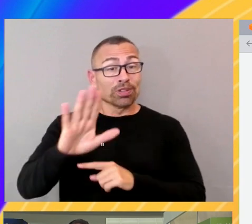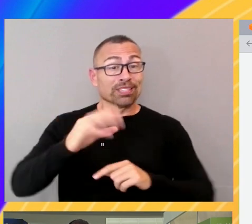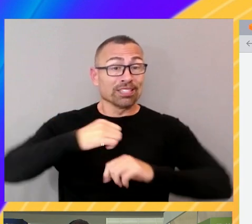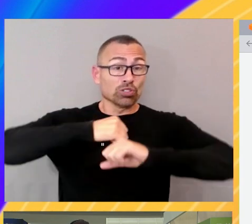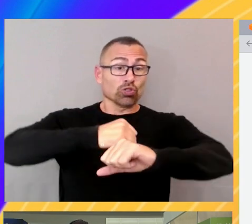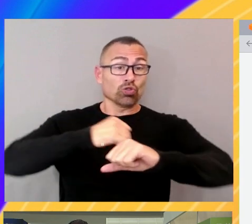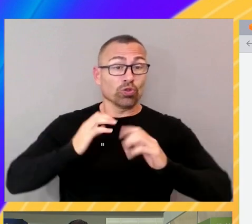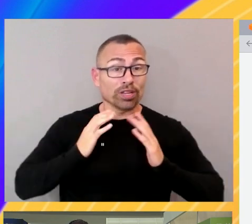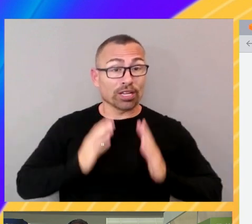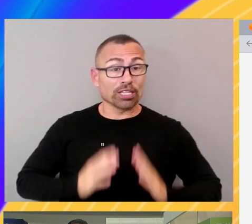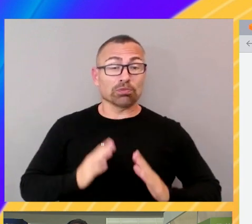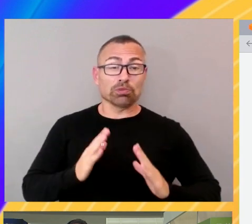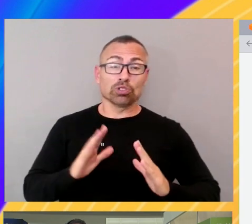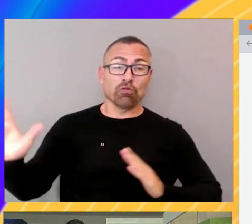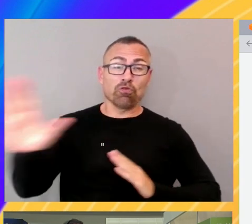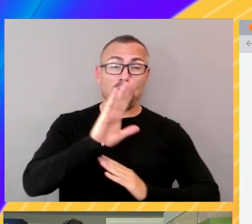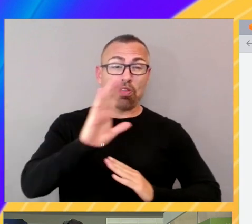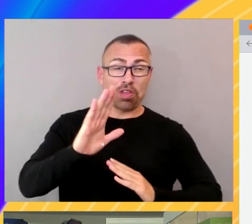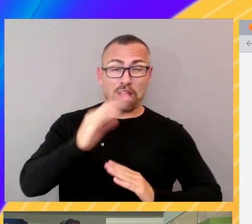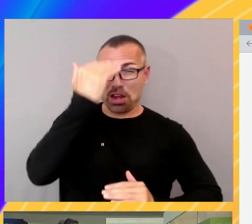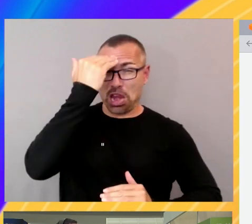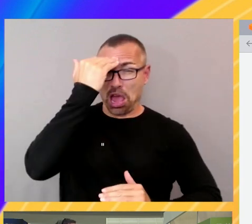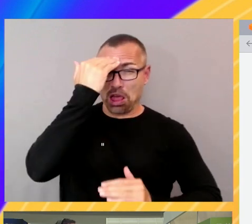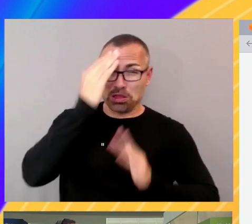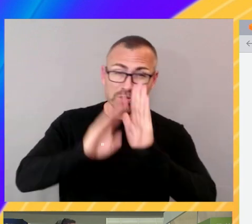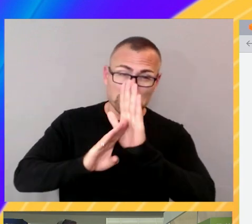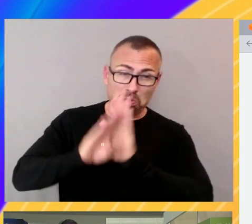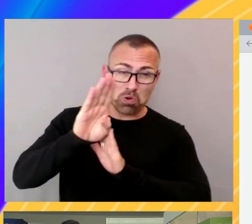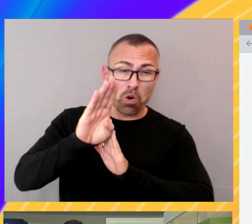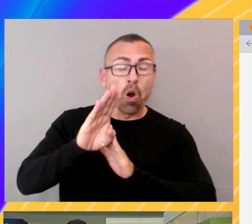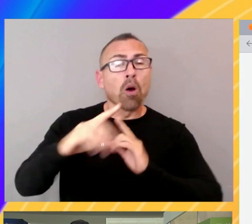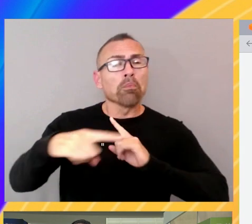and also test their ability to escape the jam.